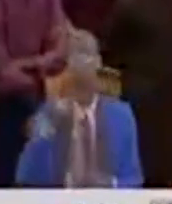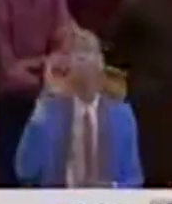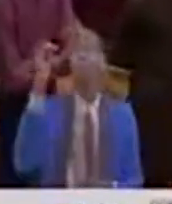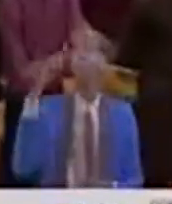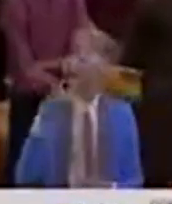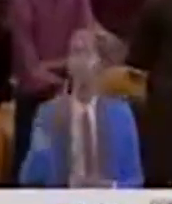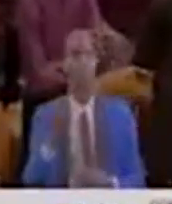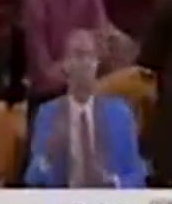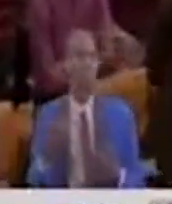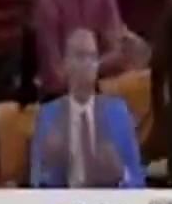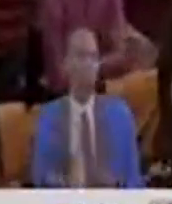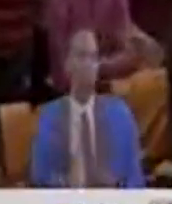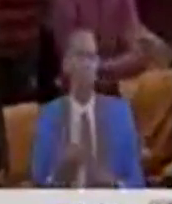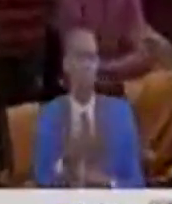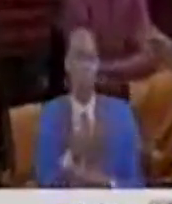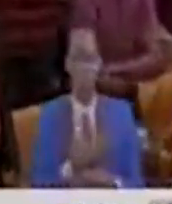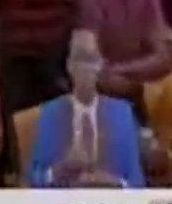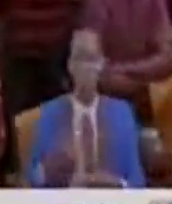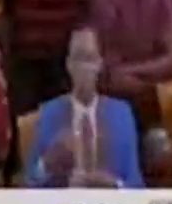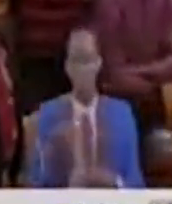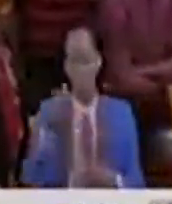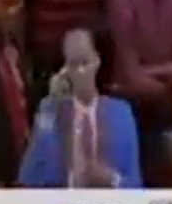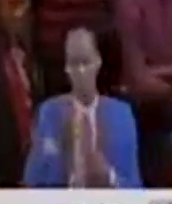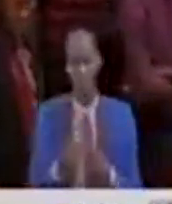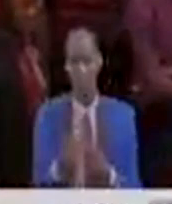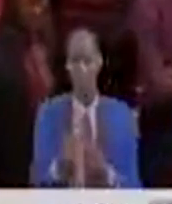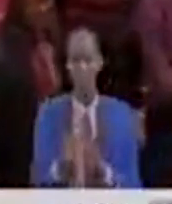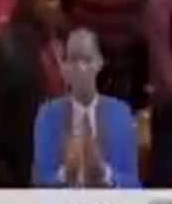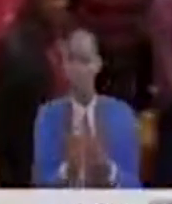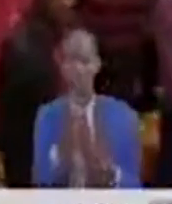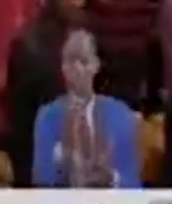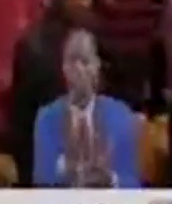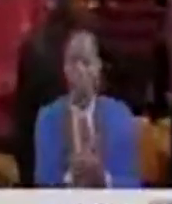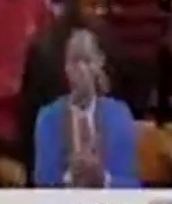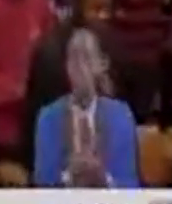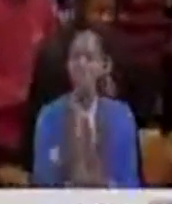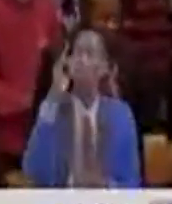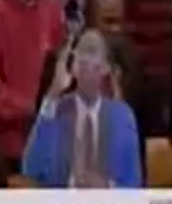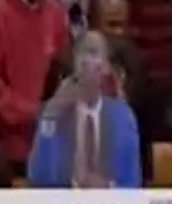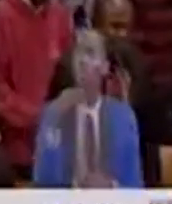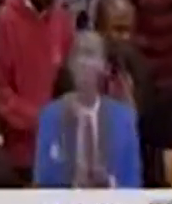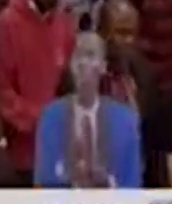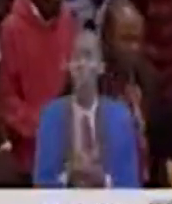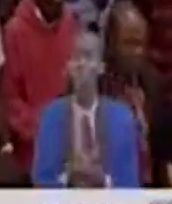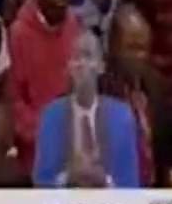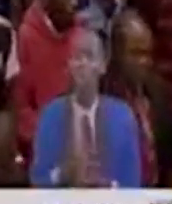God says, my grace is sufficient for you.